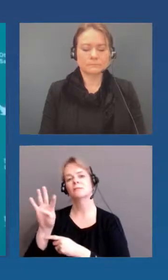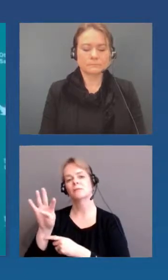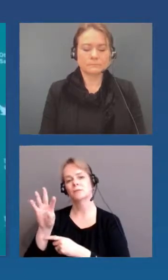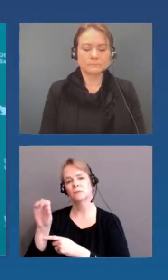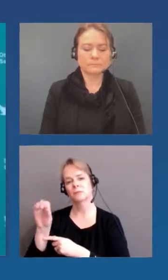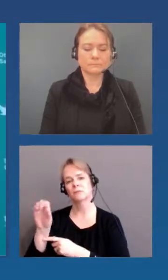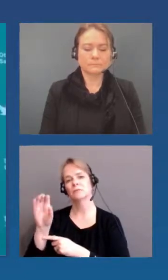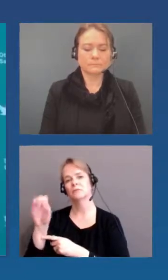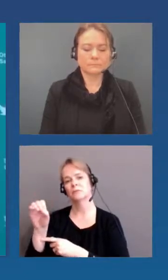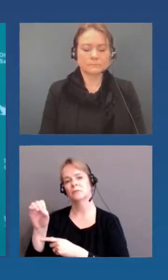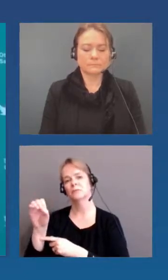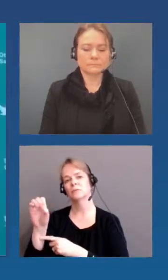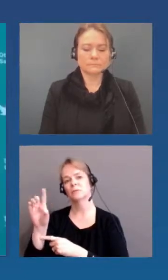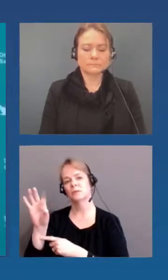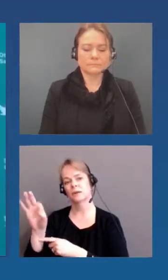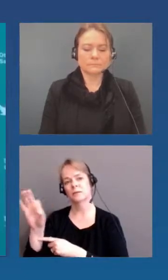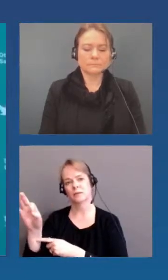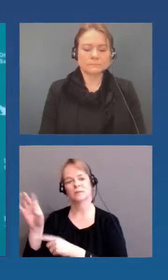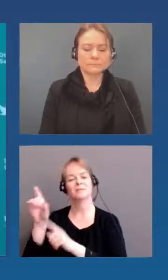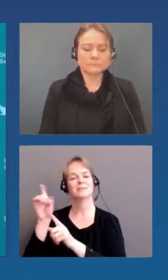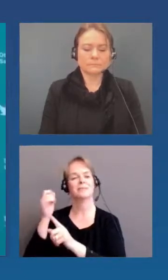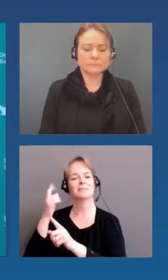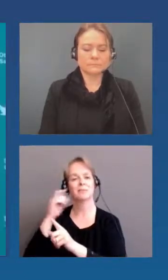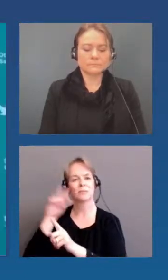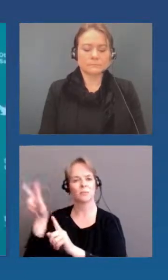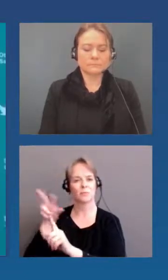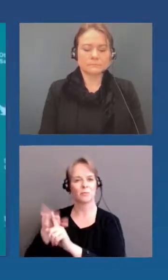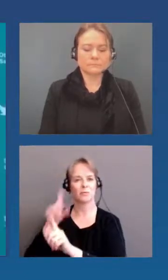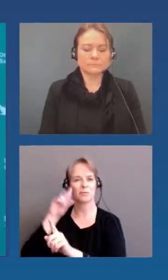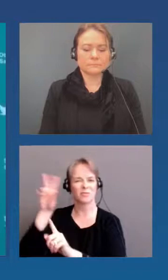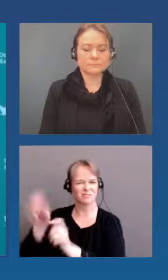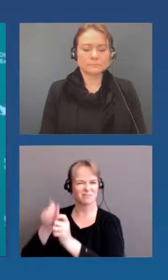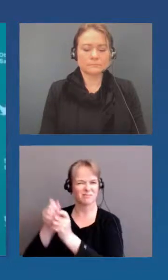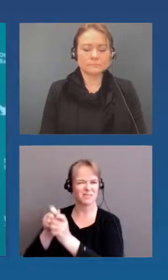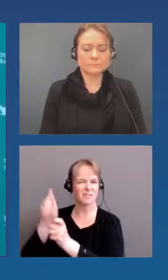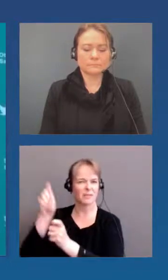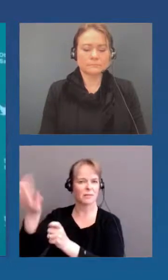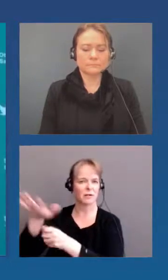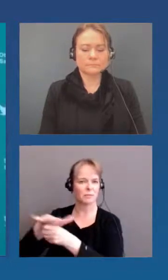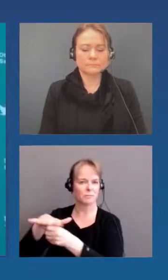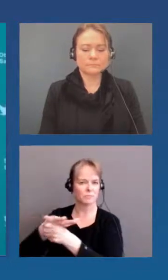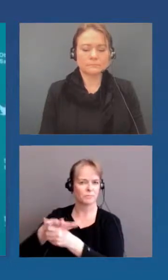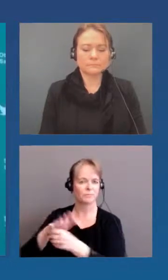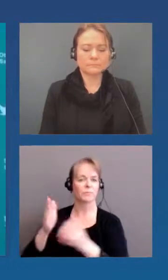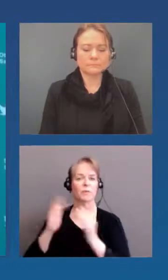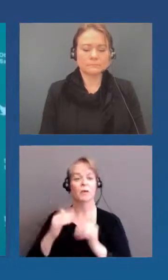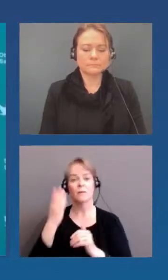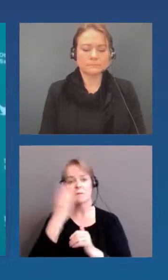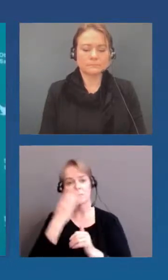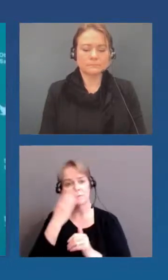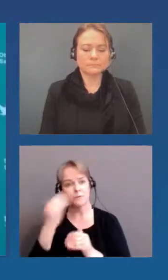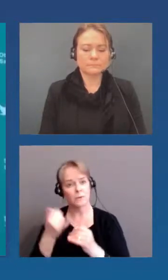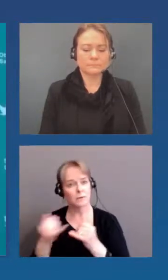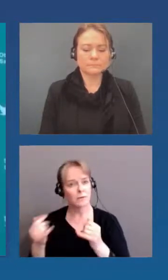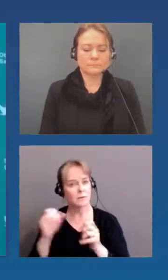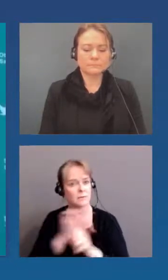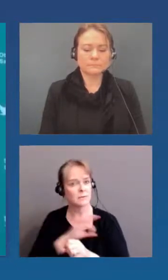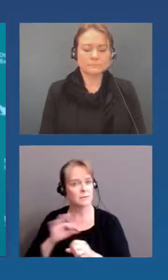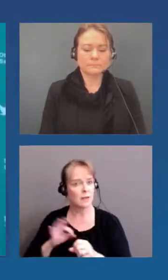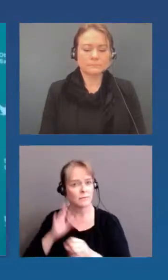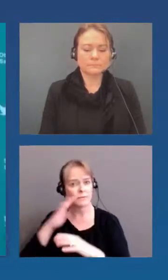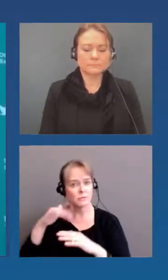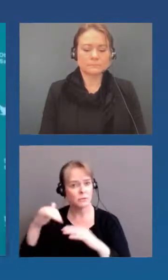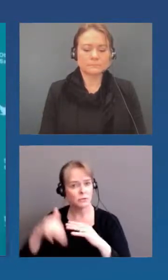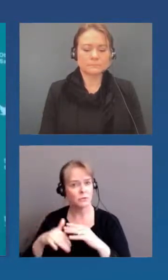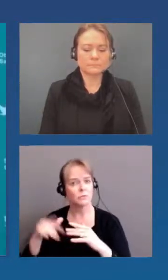613-740-0999 to book an appointment at this site. And frontline staff from Indigenous serving community agencies delivering any type